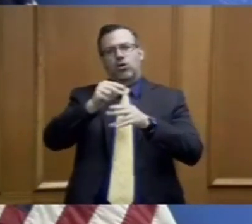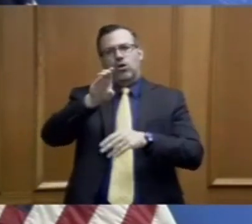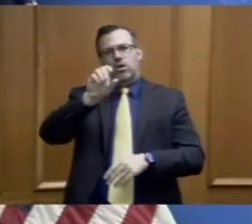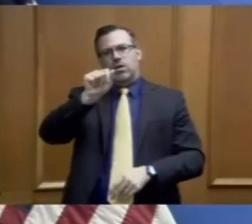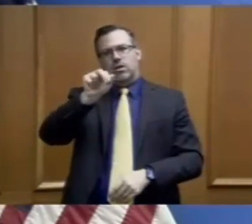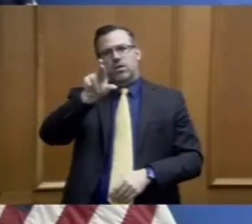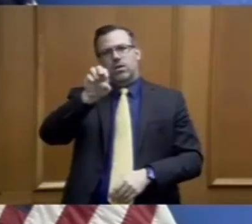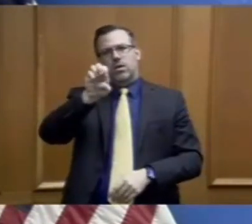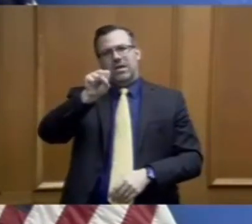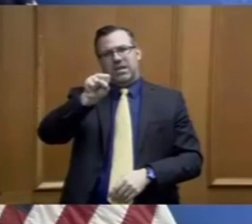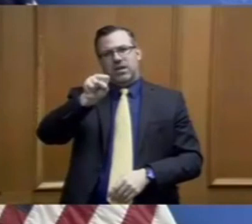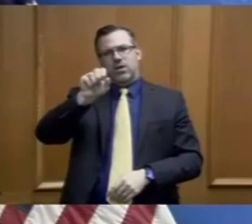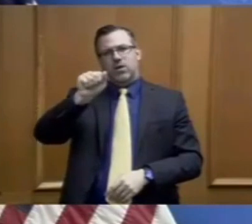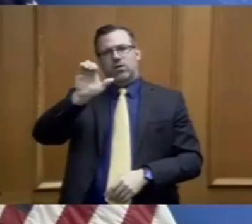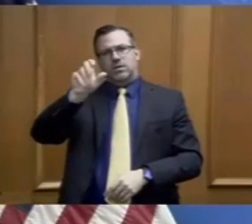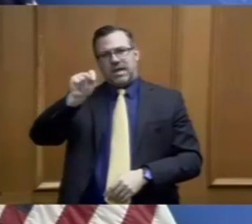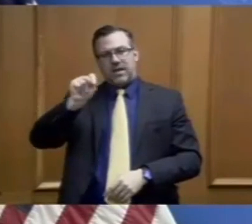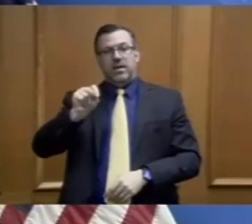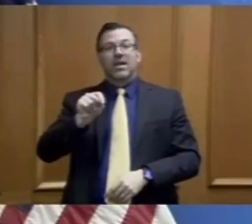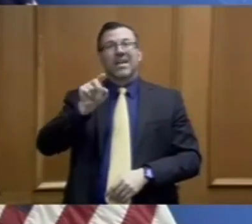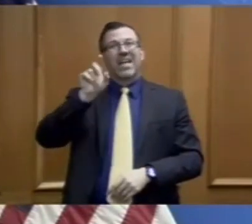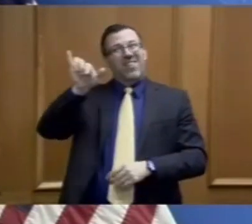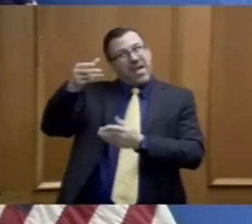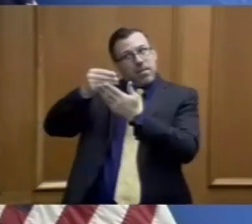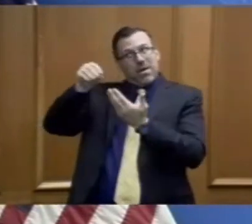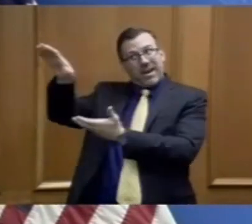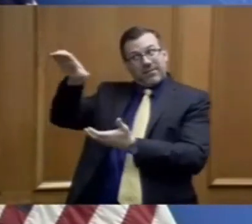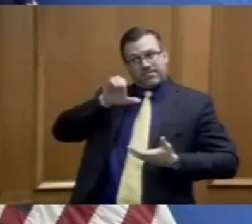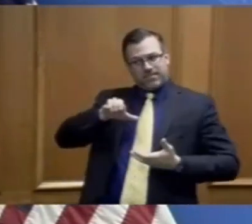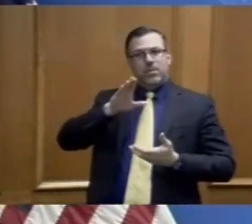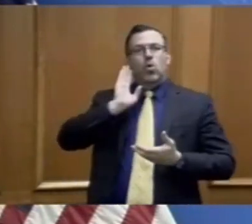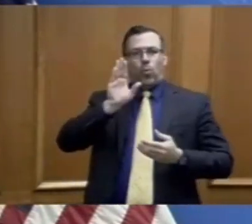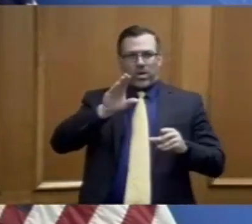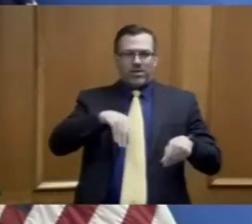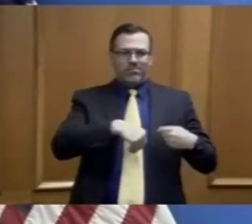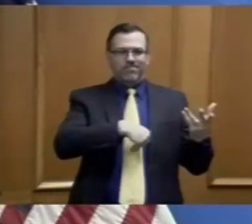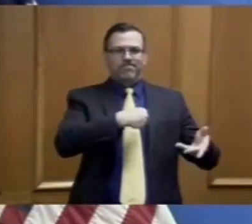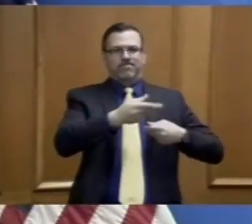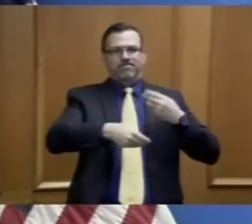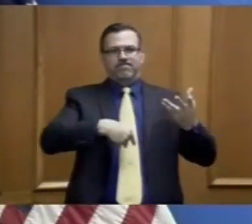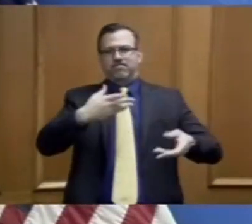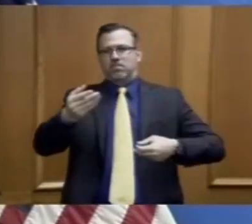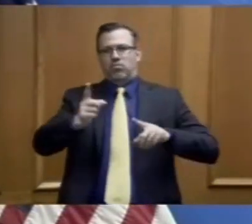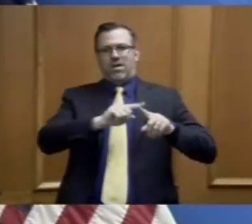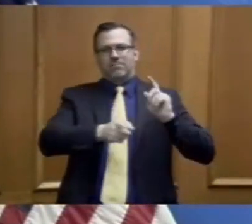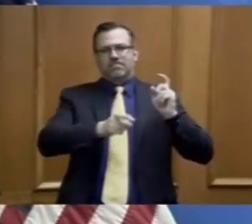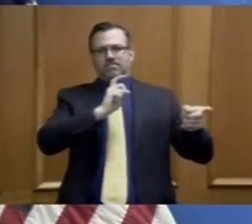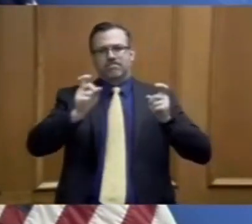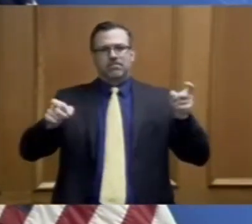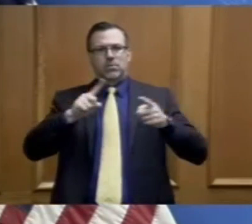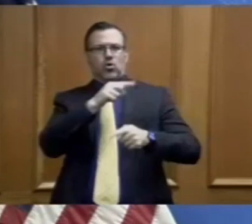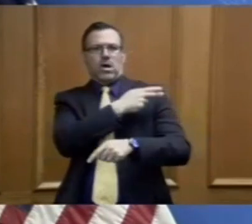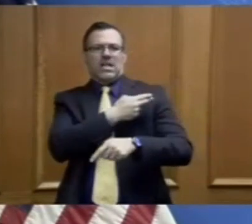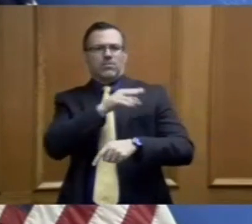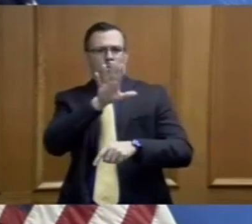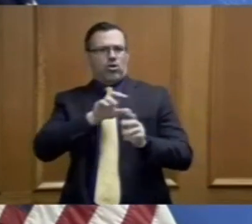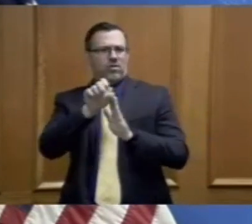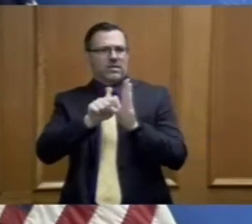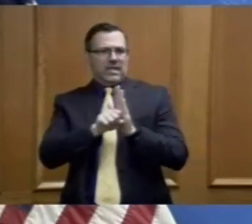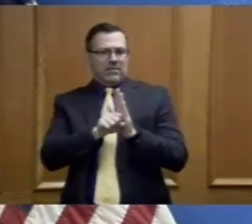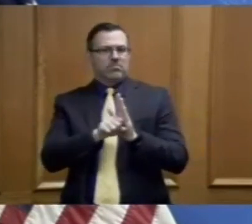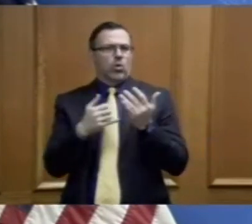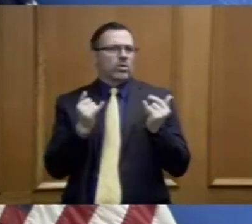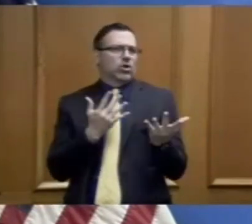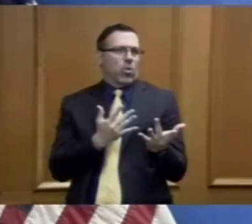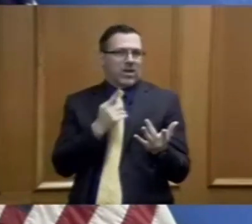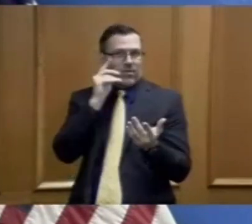provide funding directly to hospital providers all across the state. Those dollars will be forthcoming, and that'll